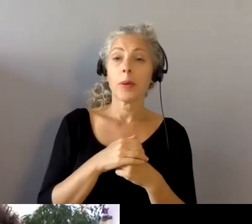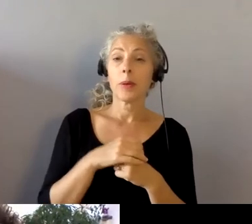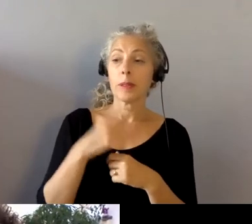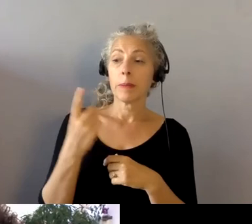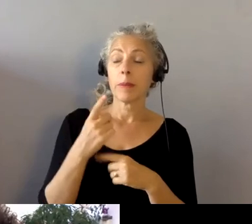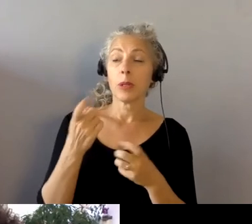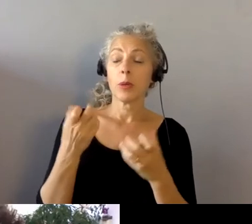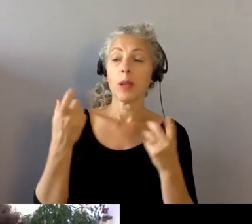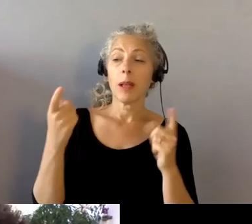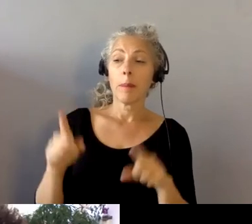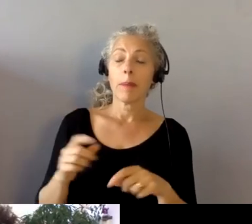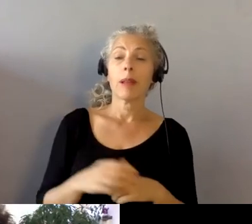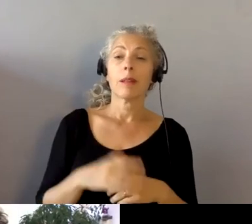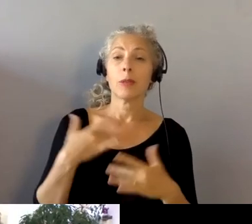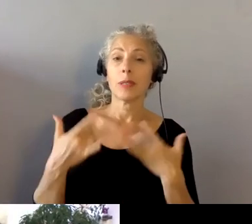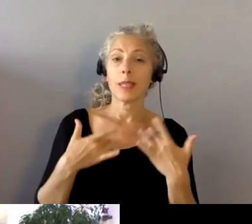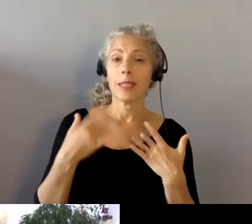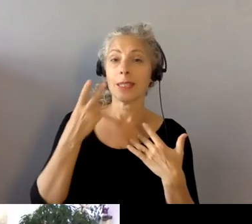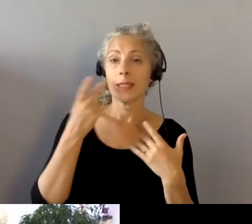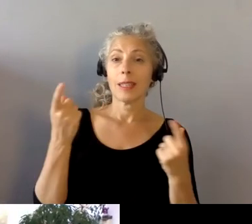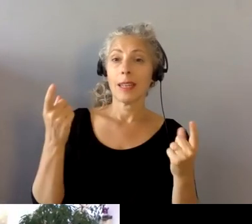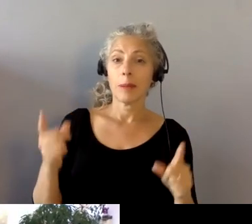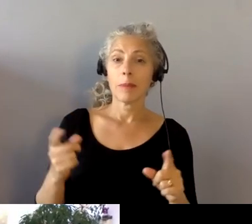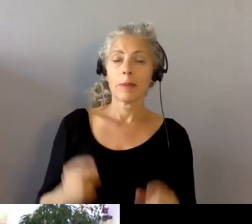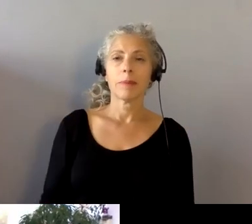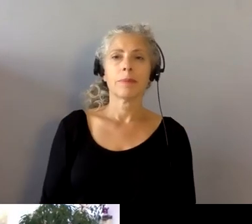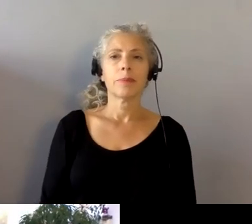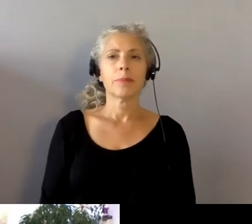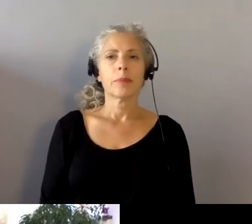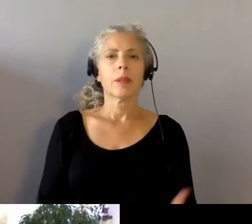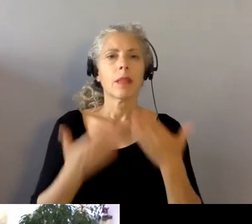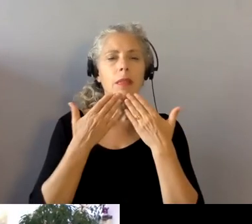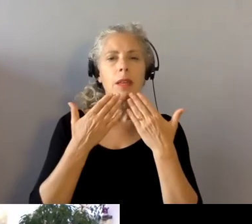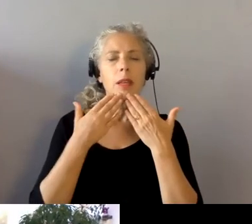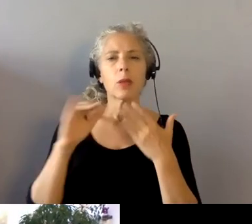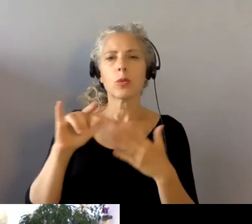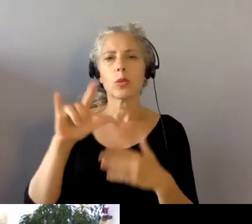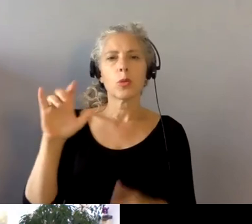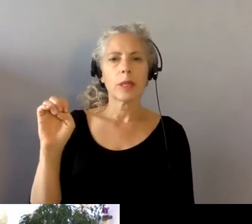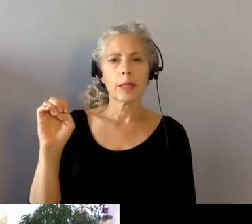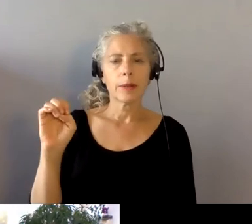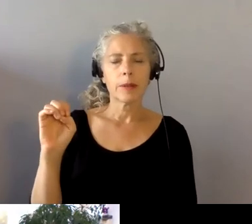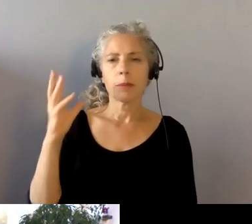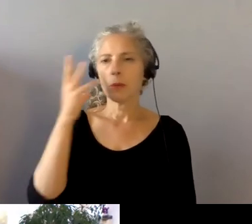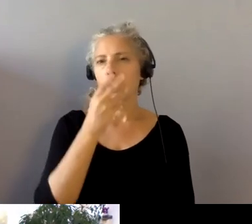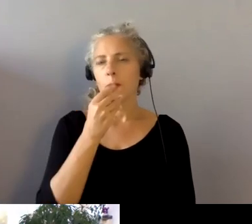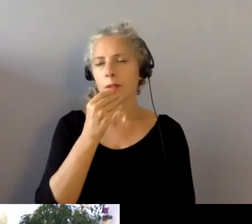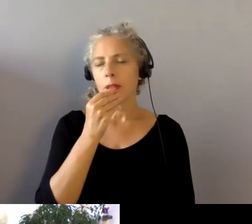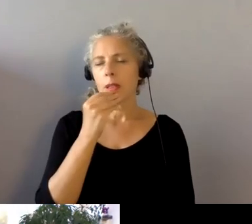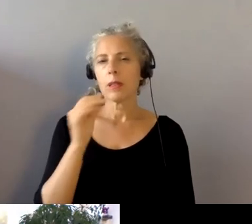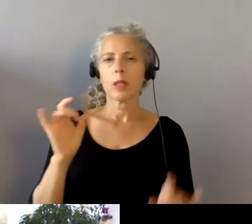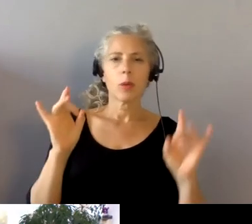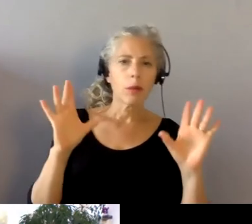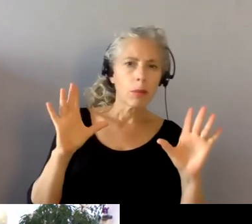to happen and was really excited to see that. So thank you, Julie. This has been beautiful,